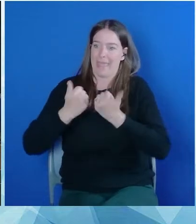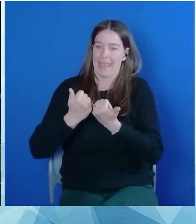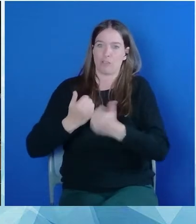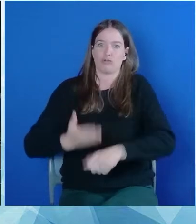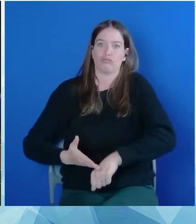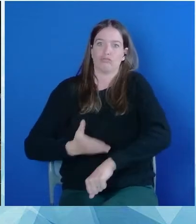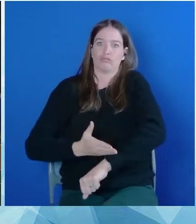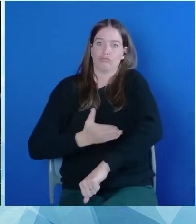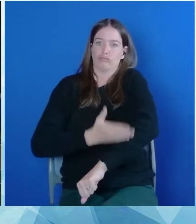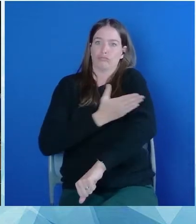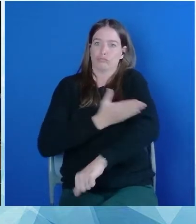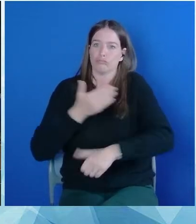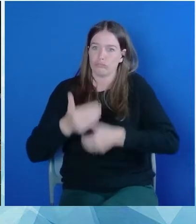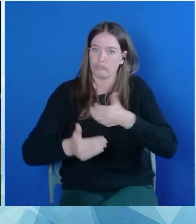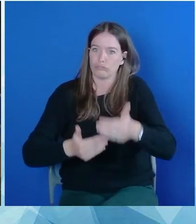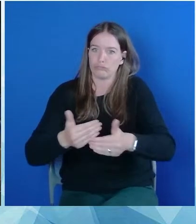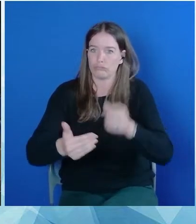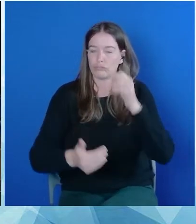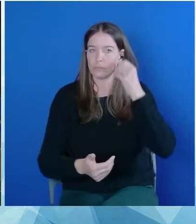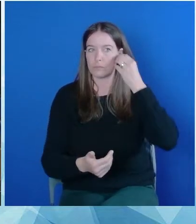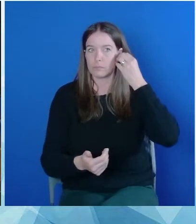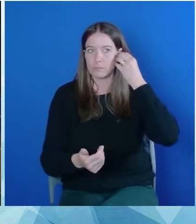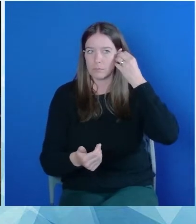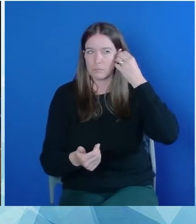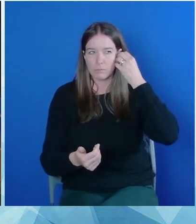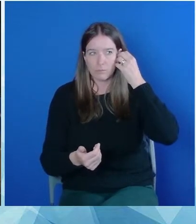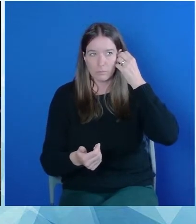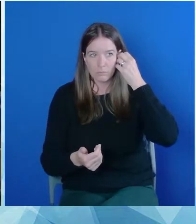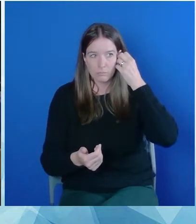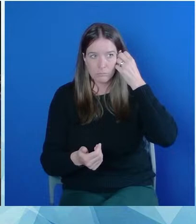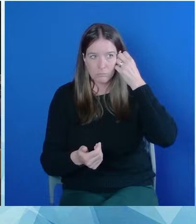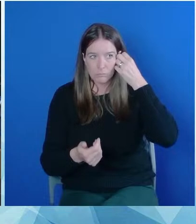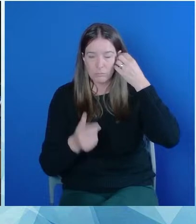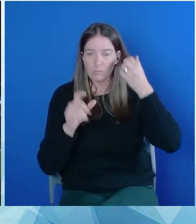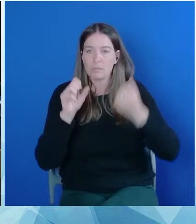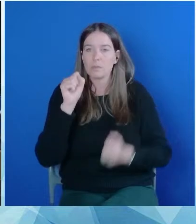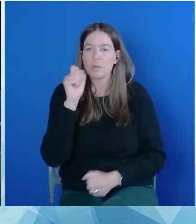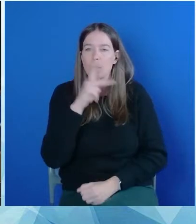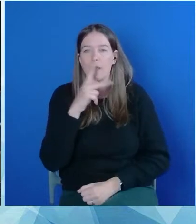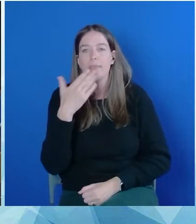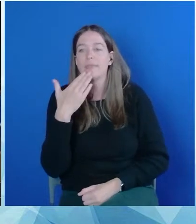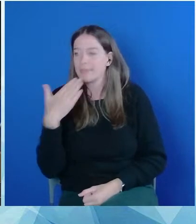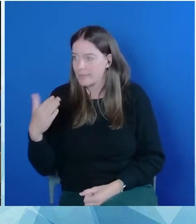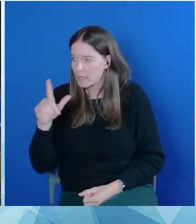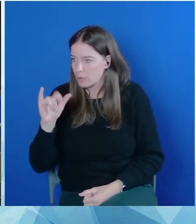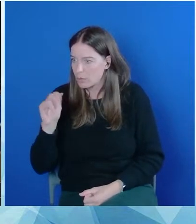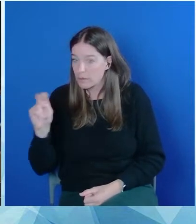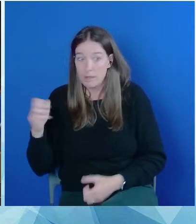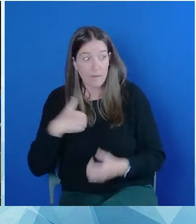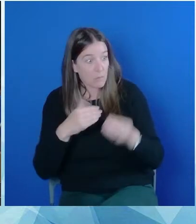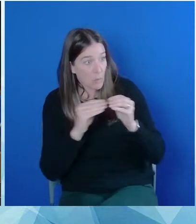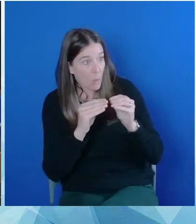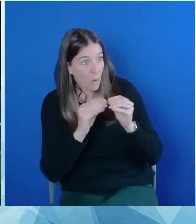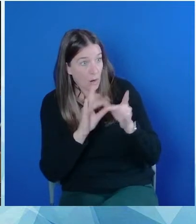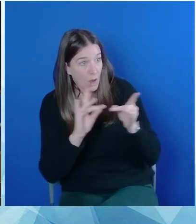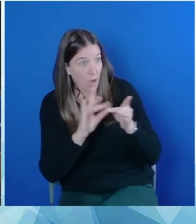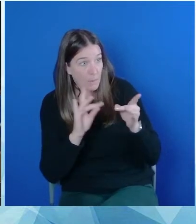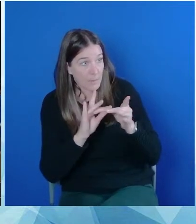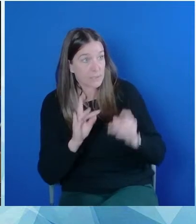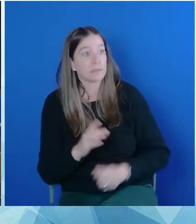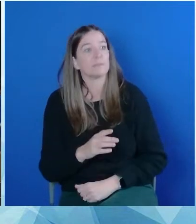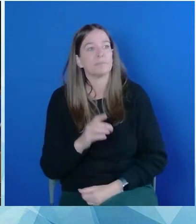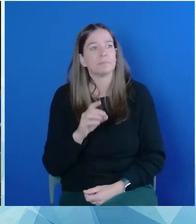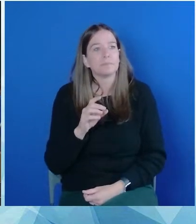Thank you, Lynn. Does anybody have any additional comments? Go ahead. Yes. I would like to ask